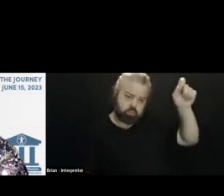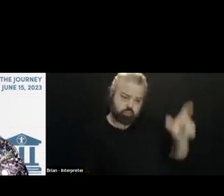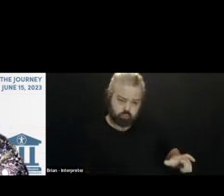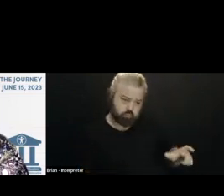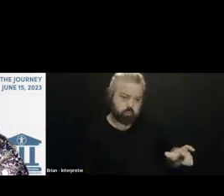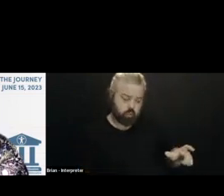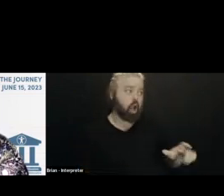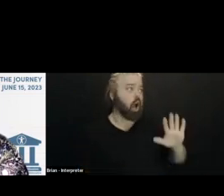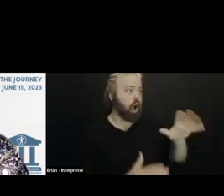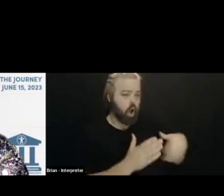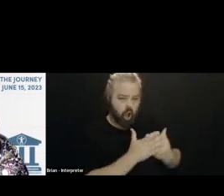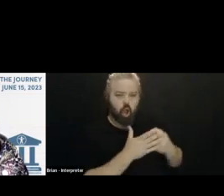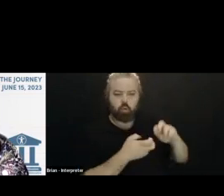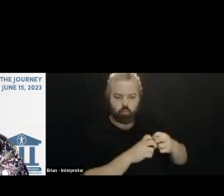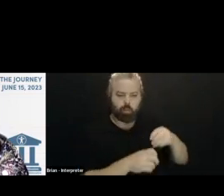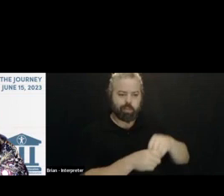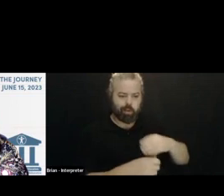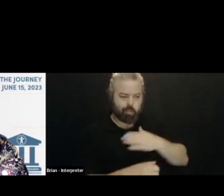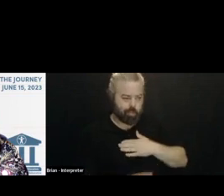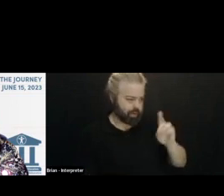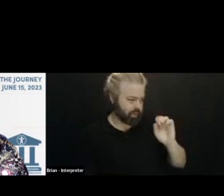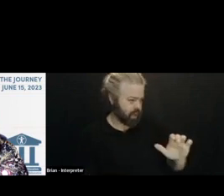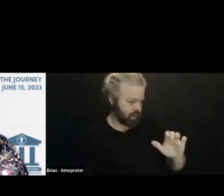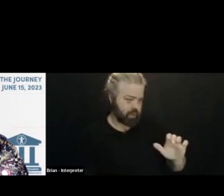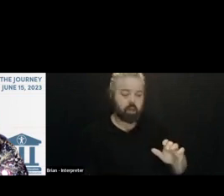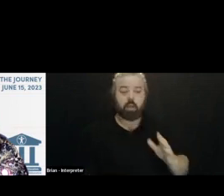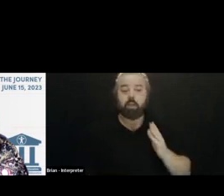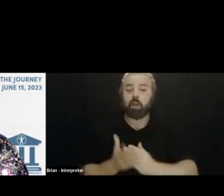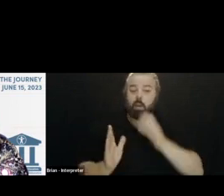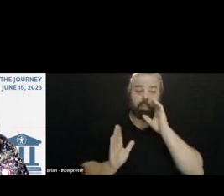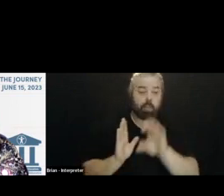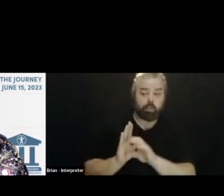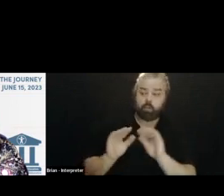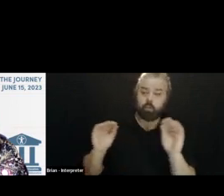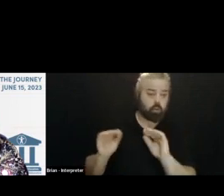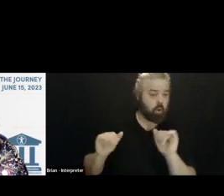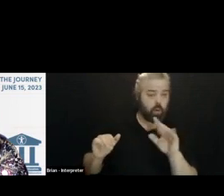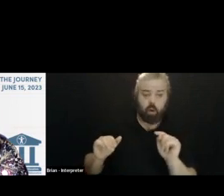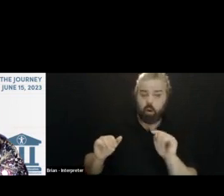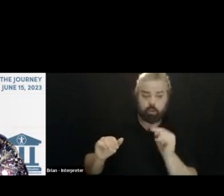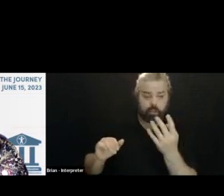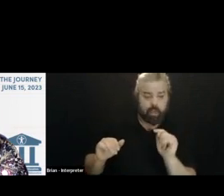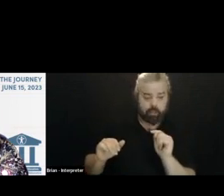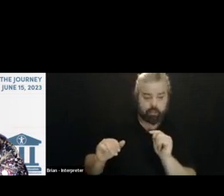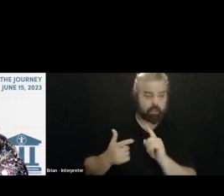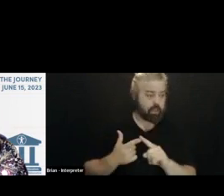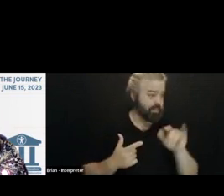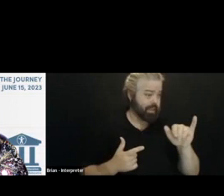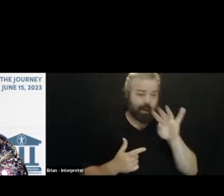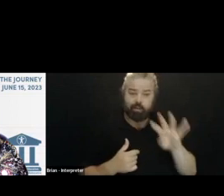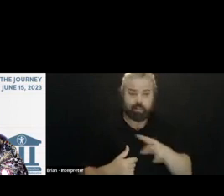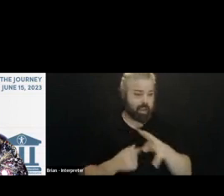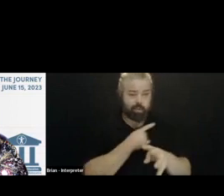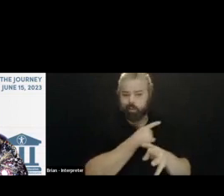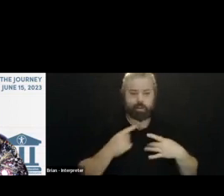document. Some of my pictures are missing alt text. This table, it does not like for